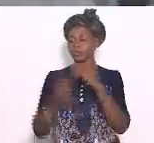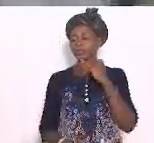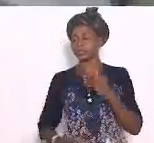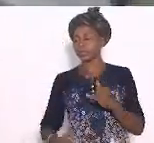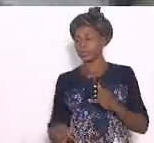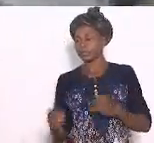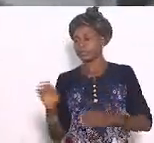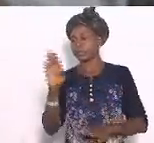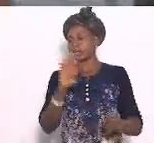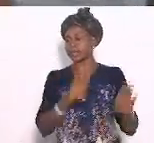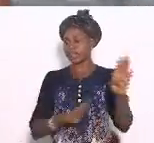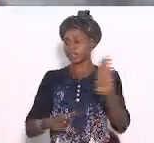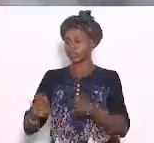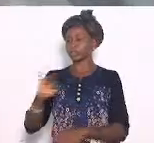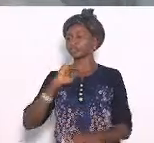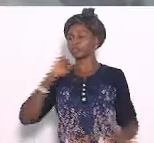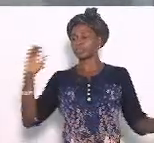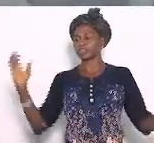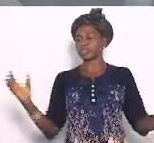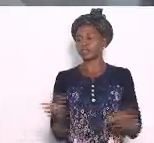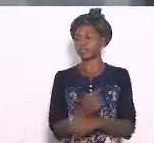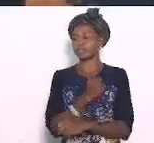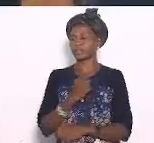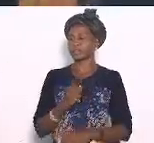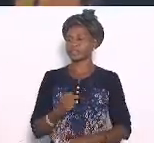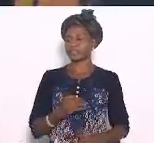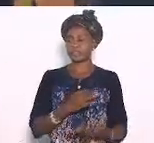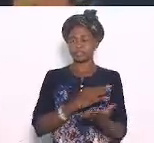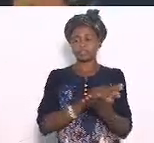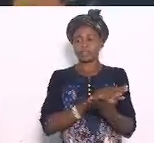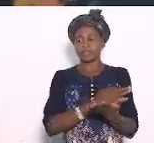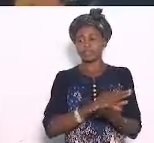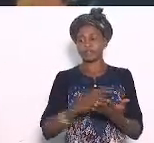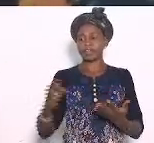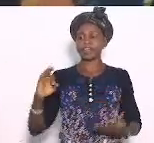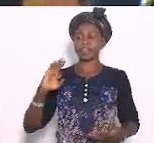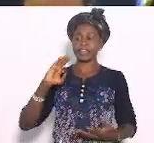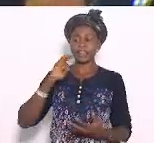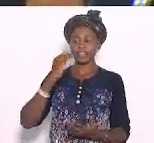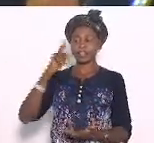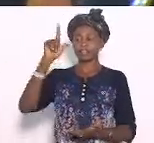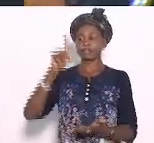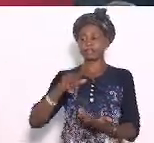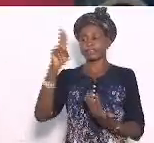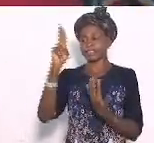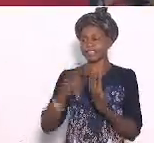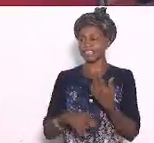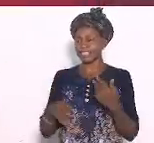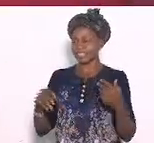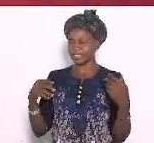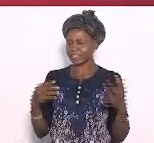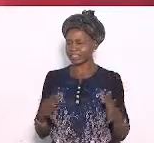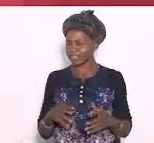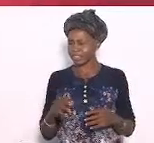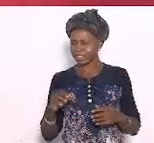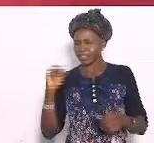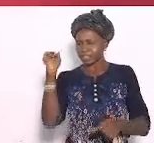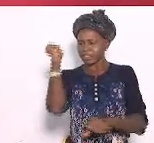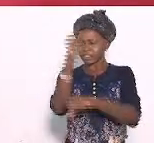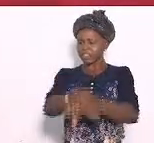overle is is fa frthlessness the Fe